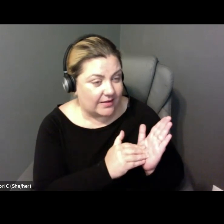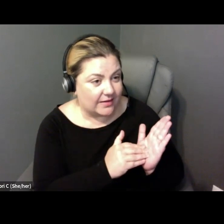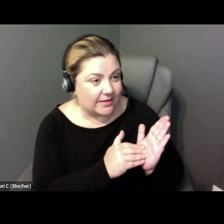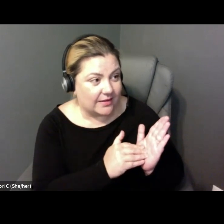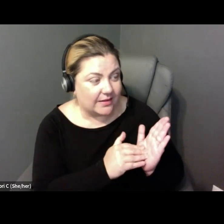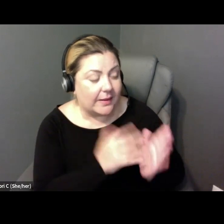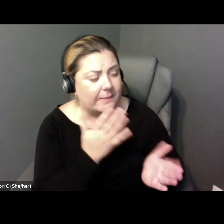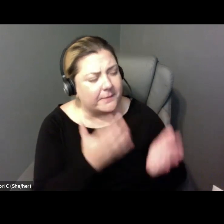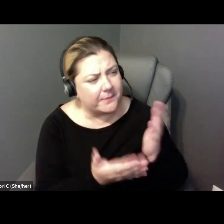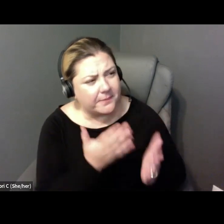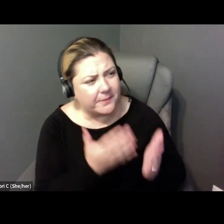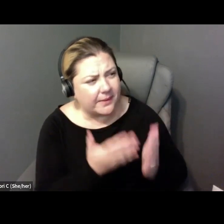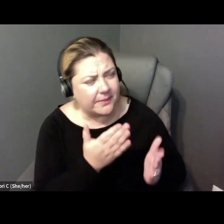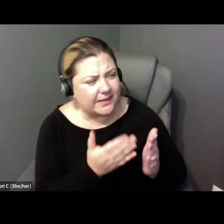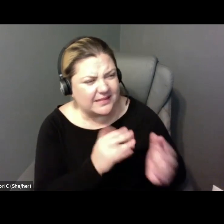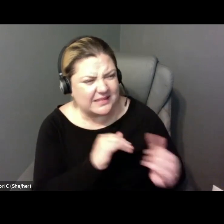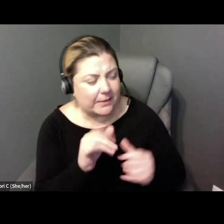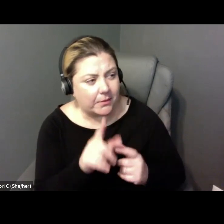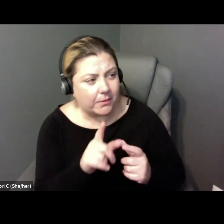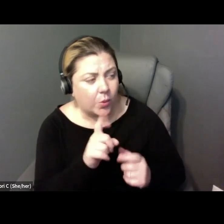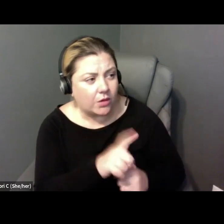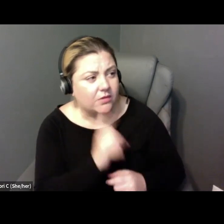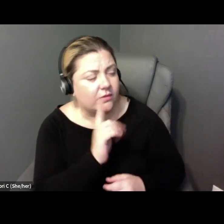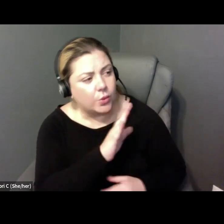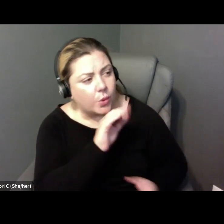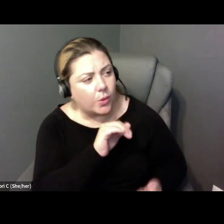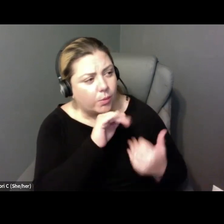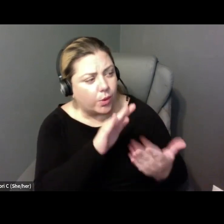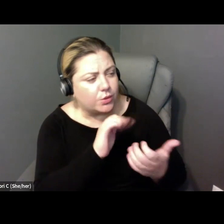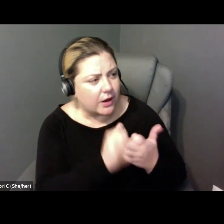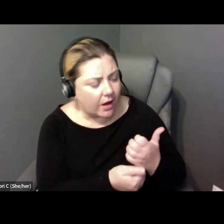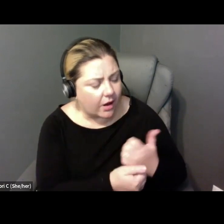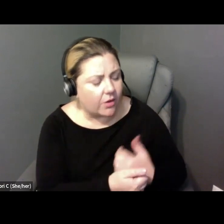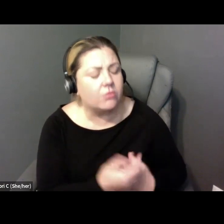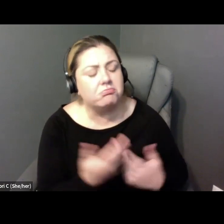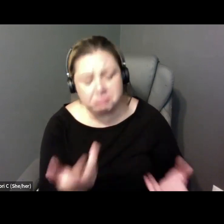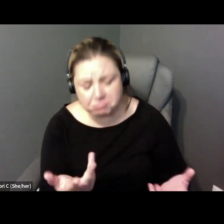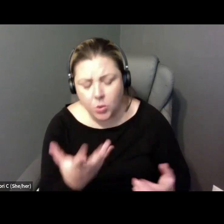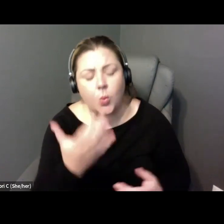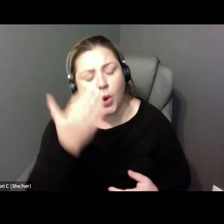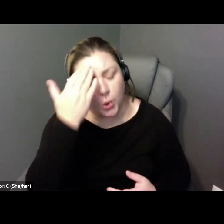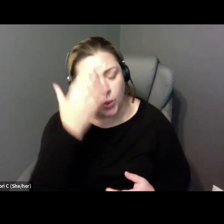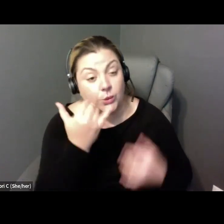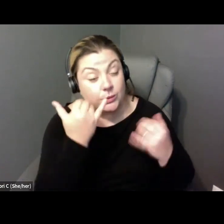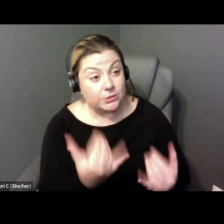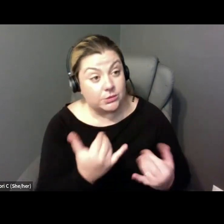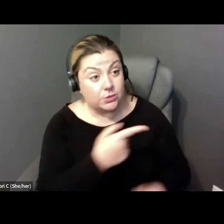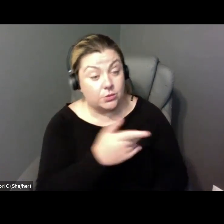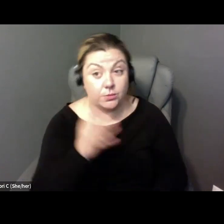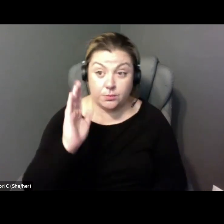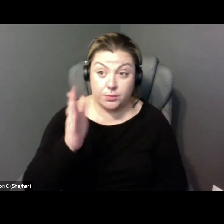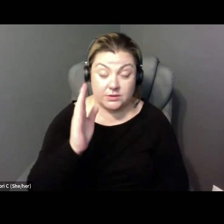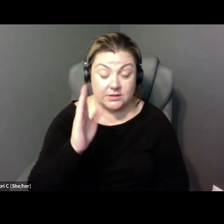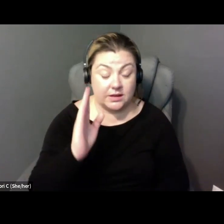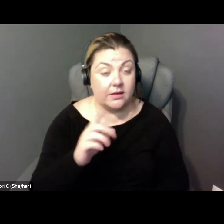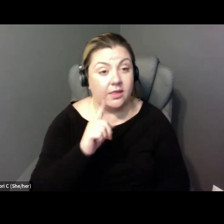continuum of that same approach. And it involves the what you presented in the